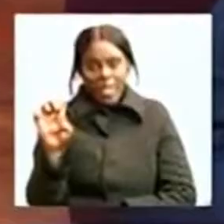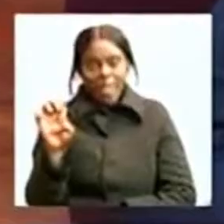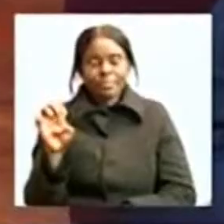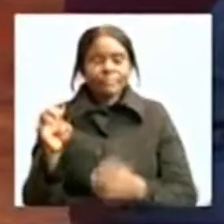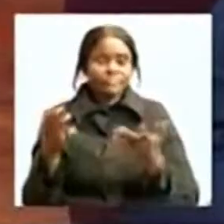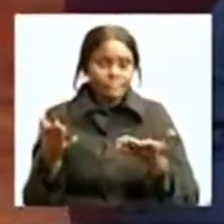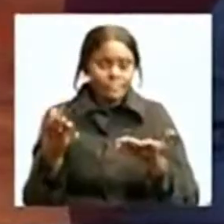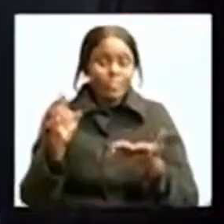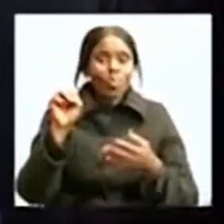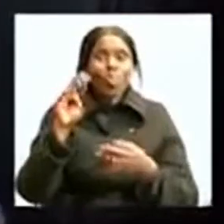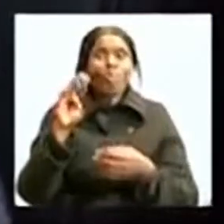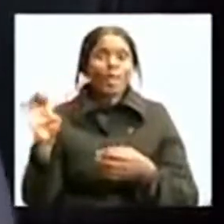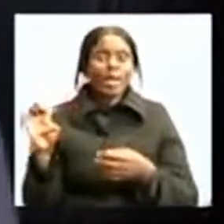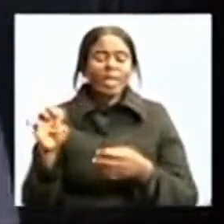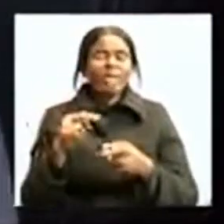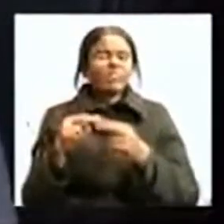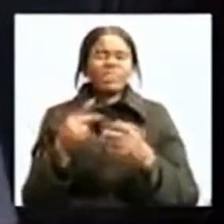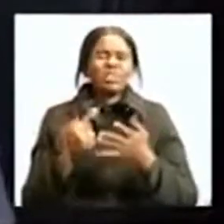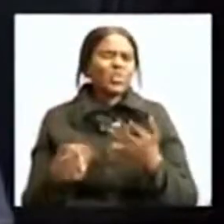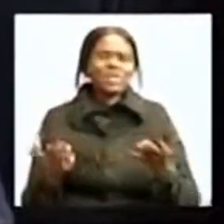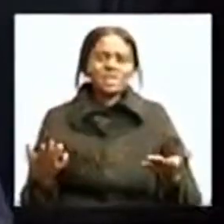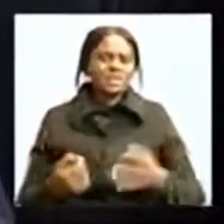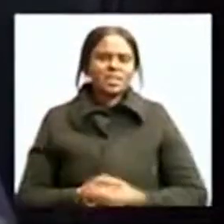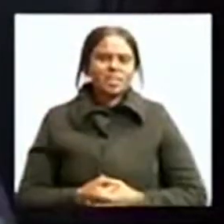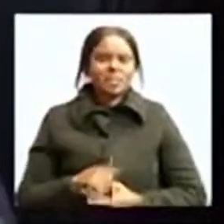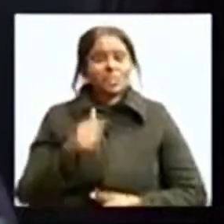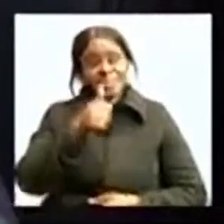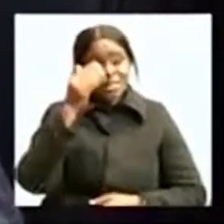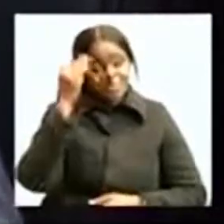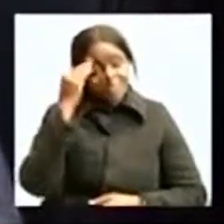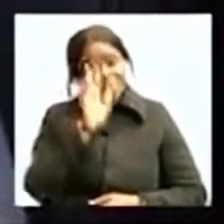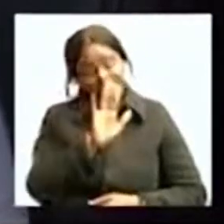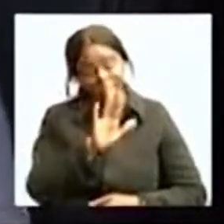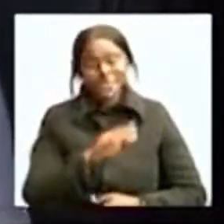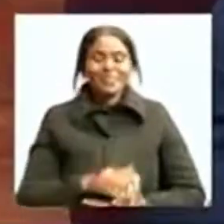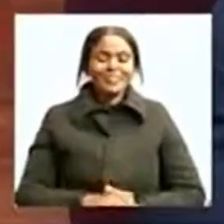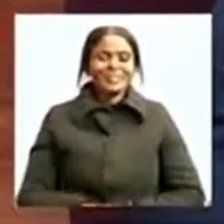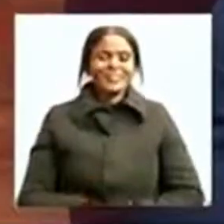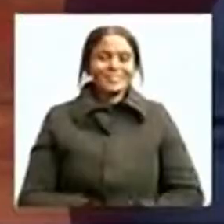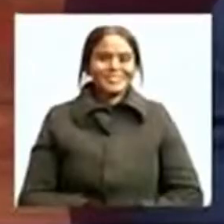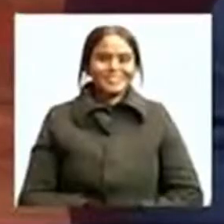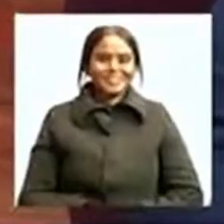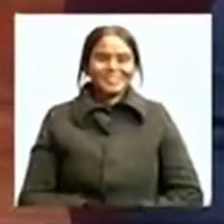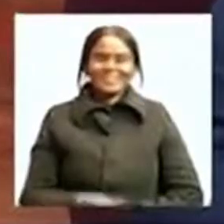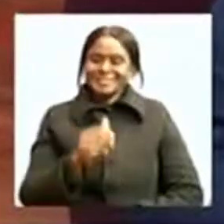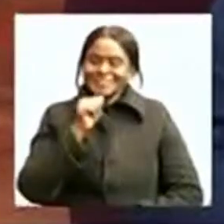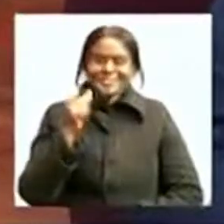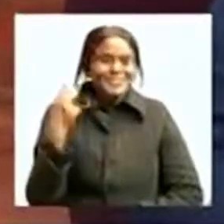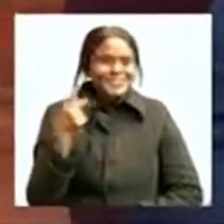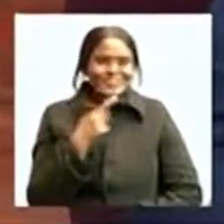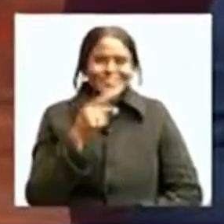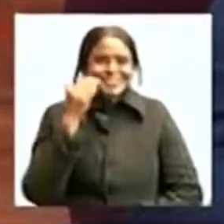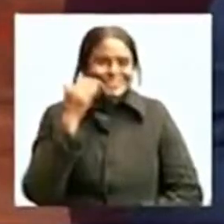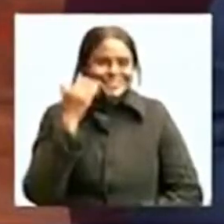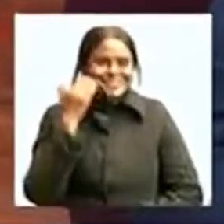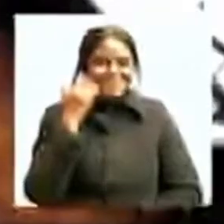Mbwe, Mbwe. Meaning what? He knows. It's an parliamentary.